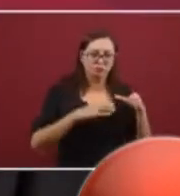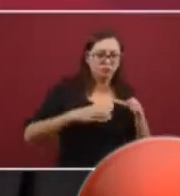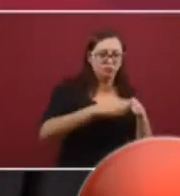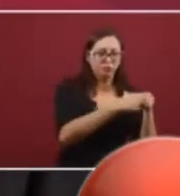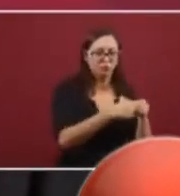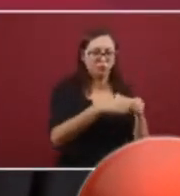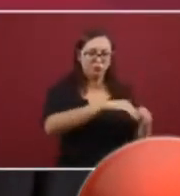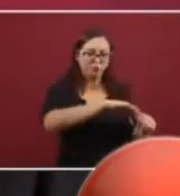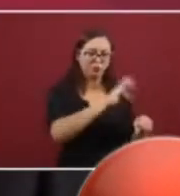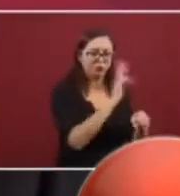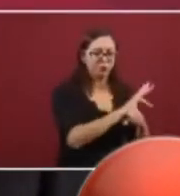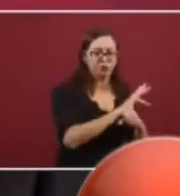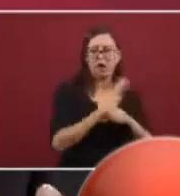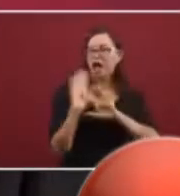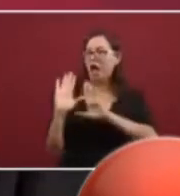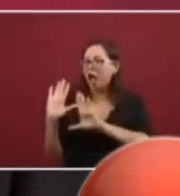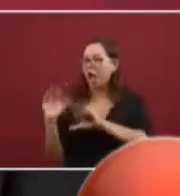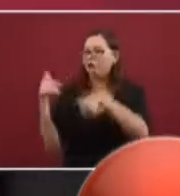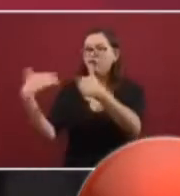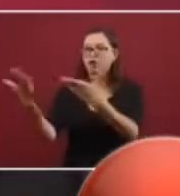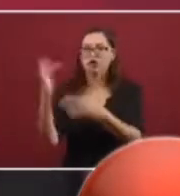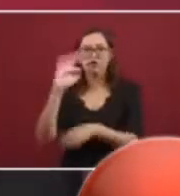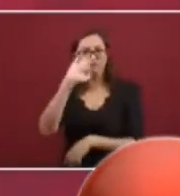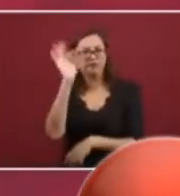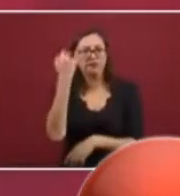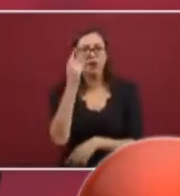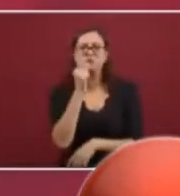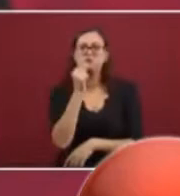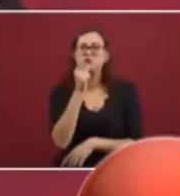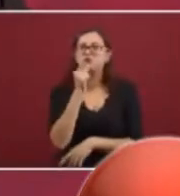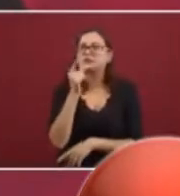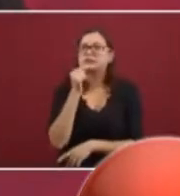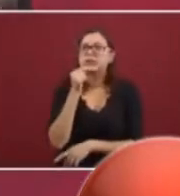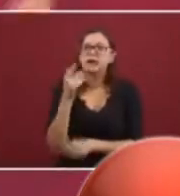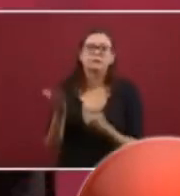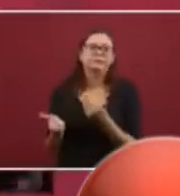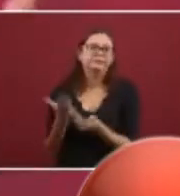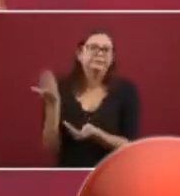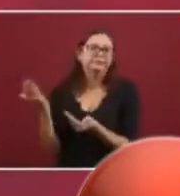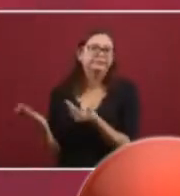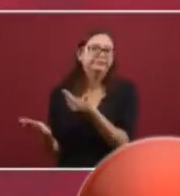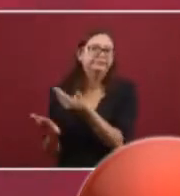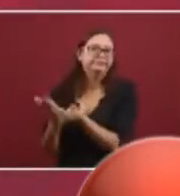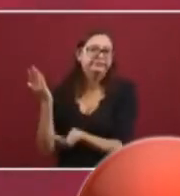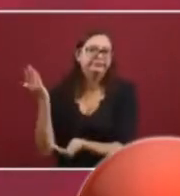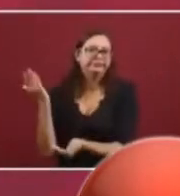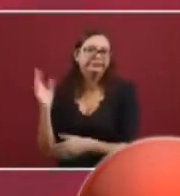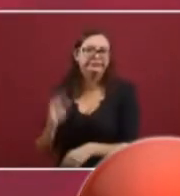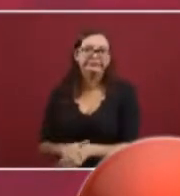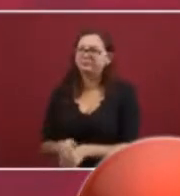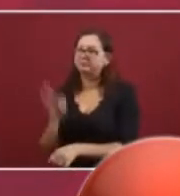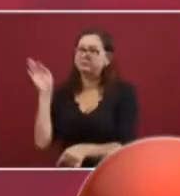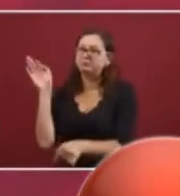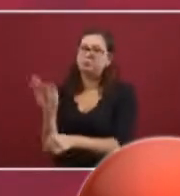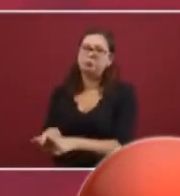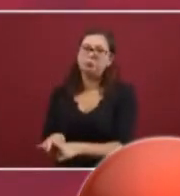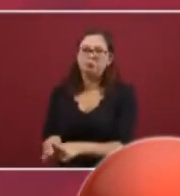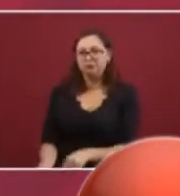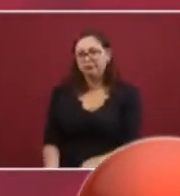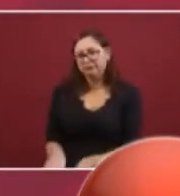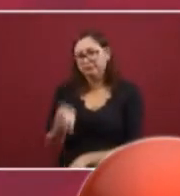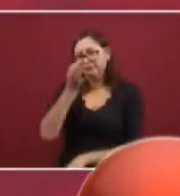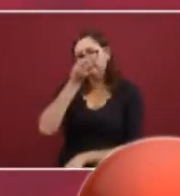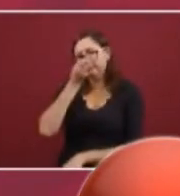than the actual police that protected the people, so they weren't giving